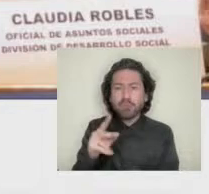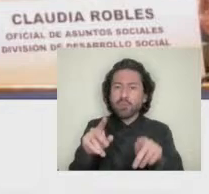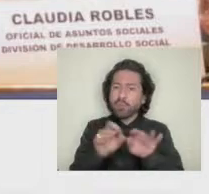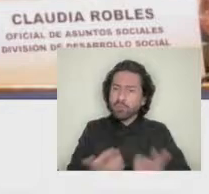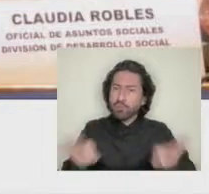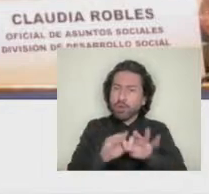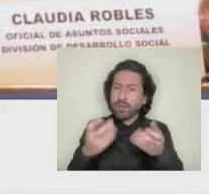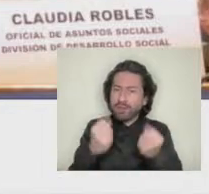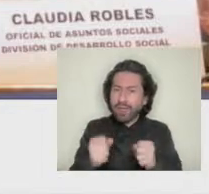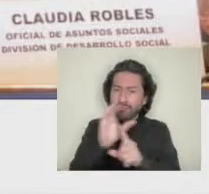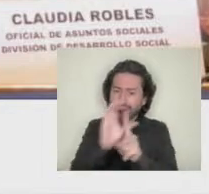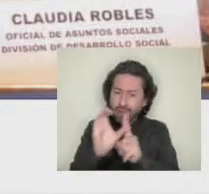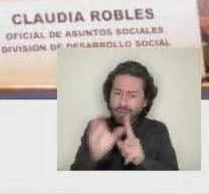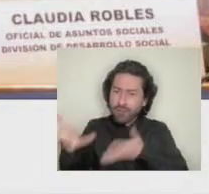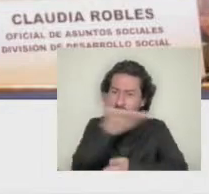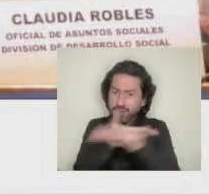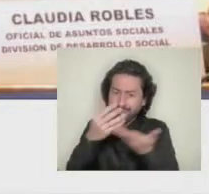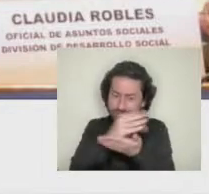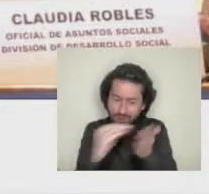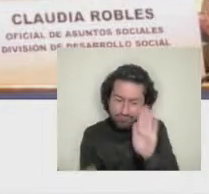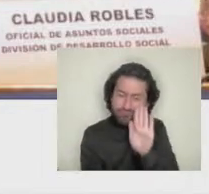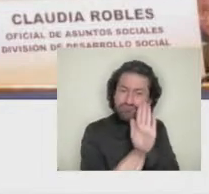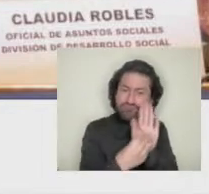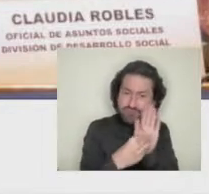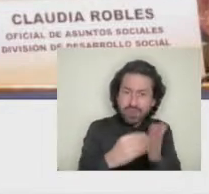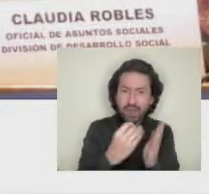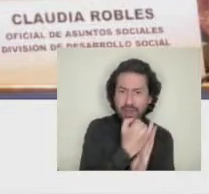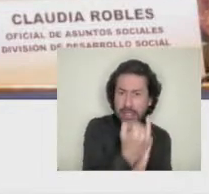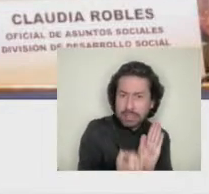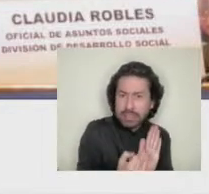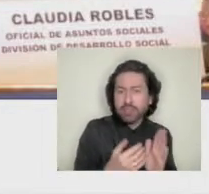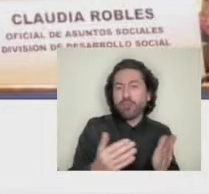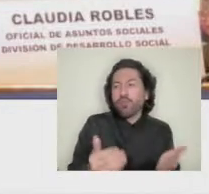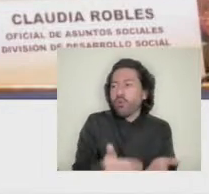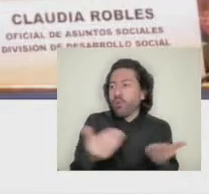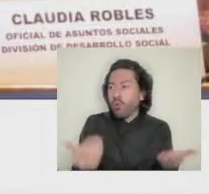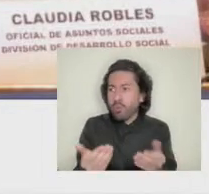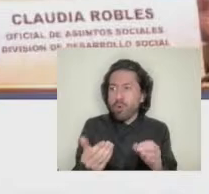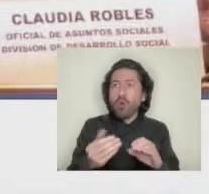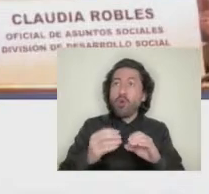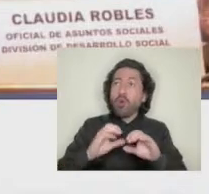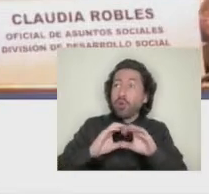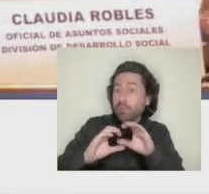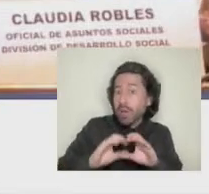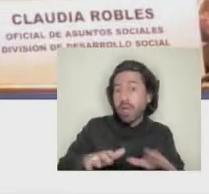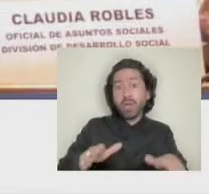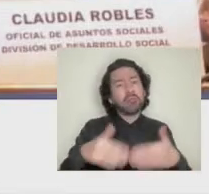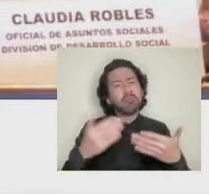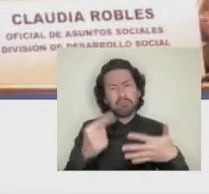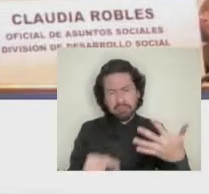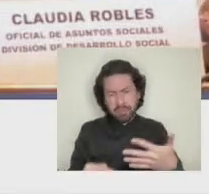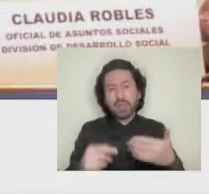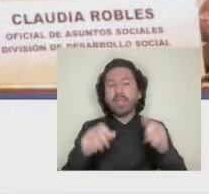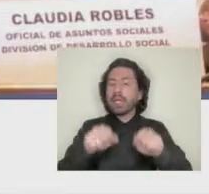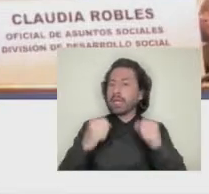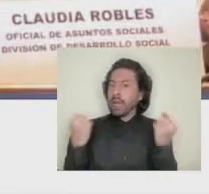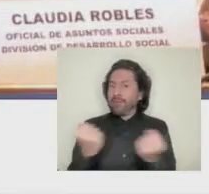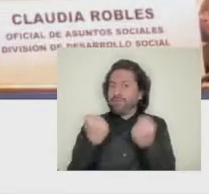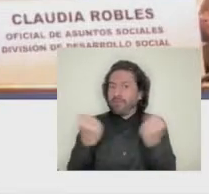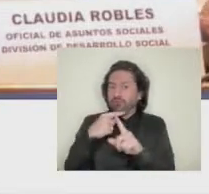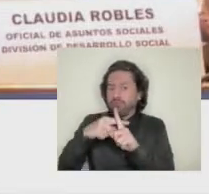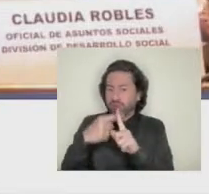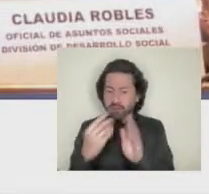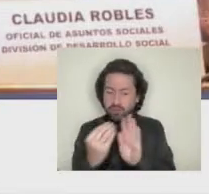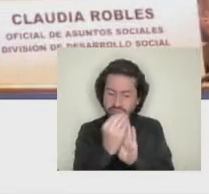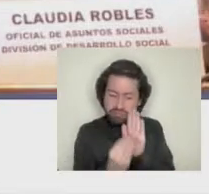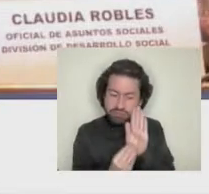to adopt an intercultural approach in the design of the benefits, in the communication of the benefits,